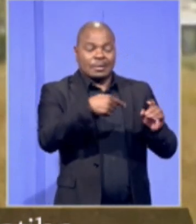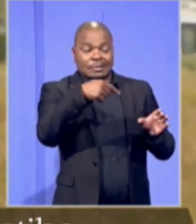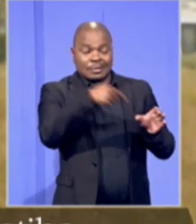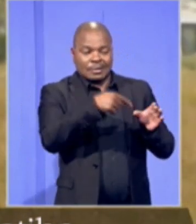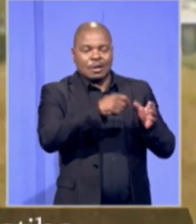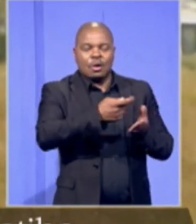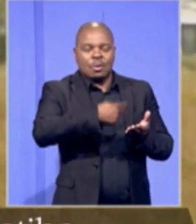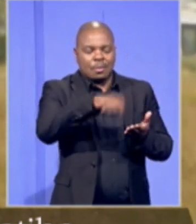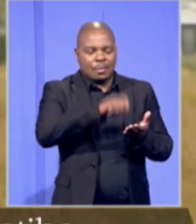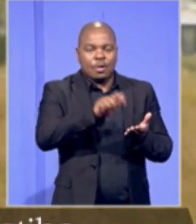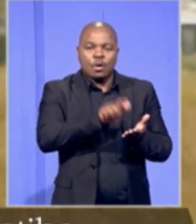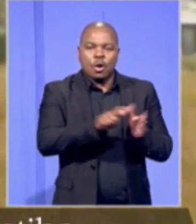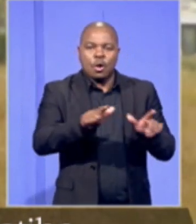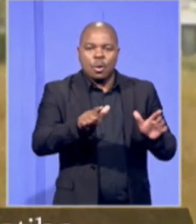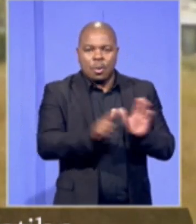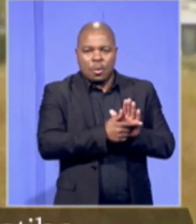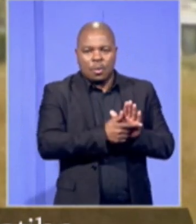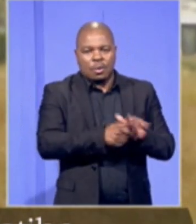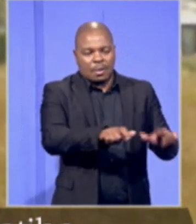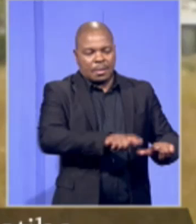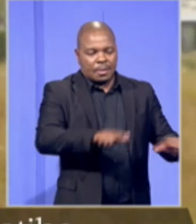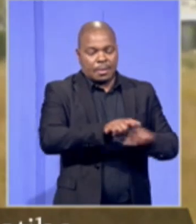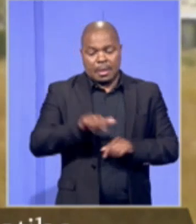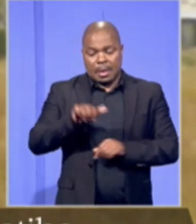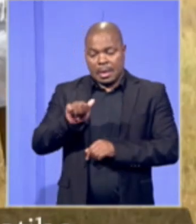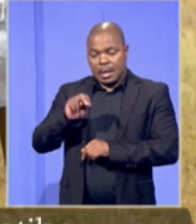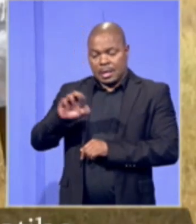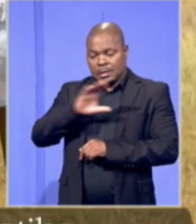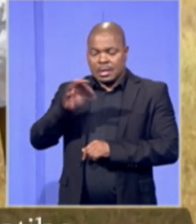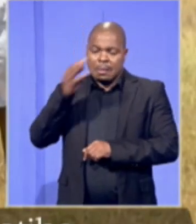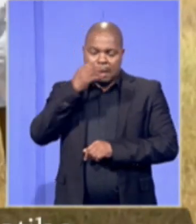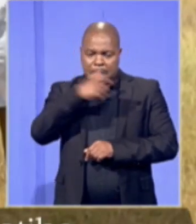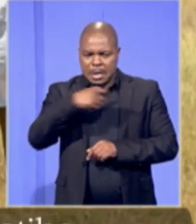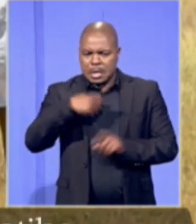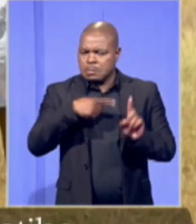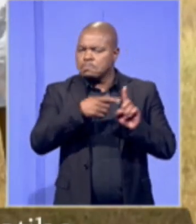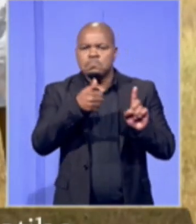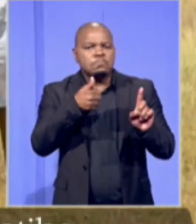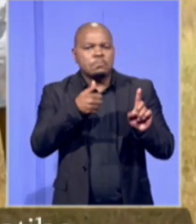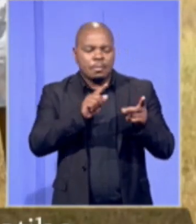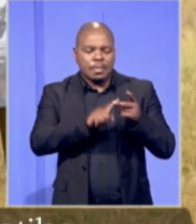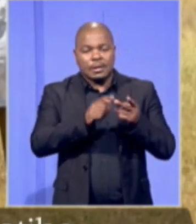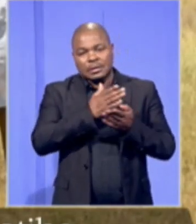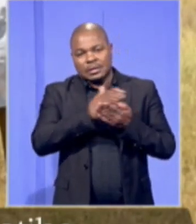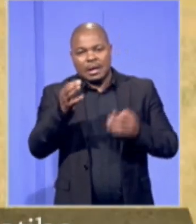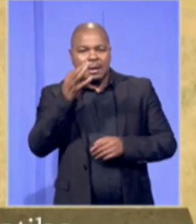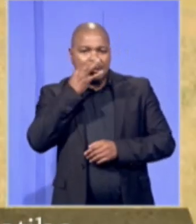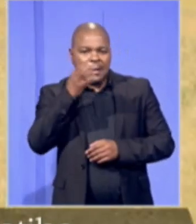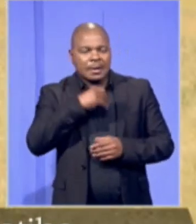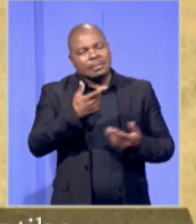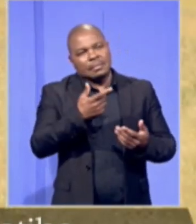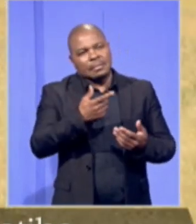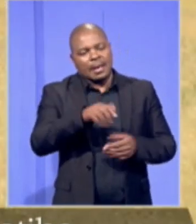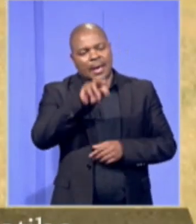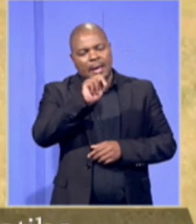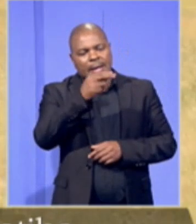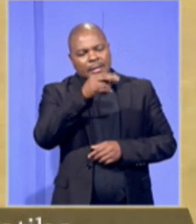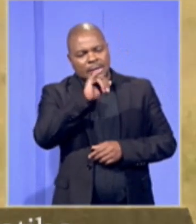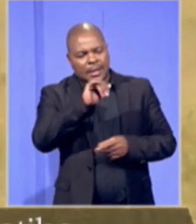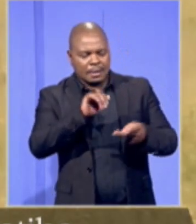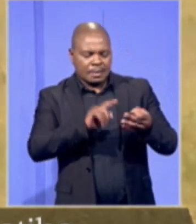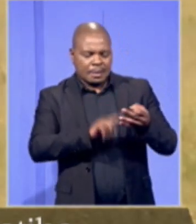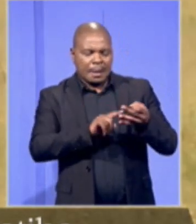mobu. ANC e thuletsa qeto ena mopresidente le ha ona le maikutlo a reng ho saena melao e kang NHI le wa